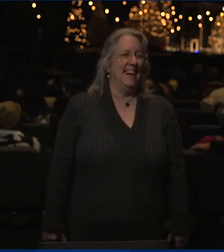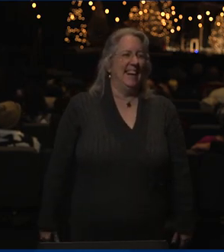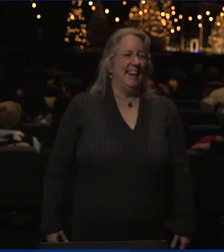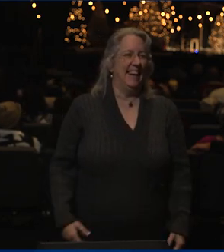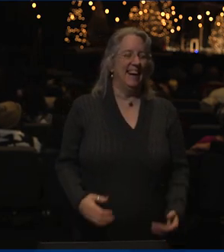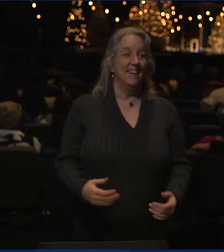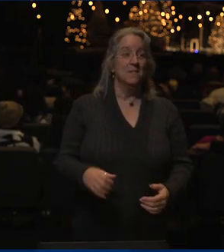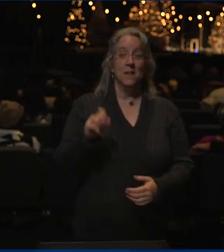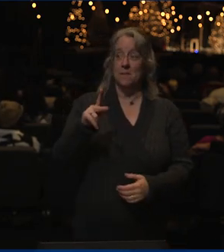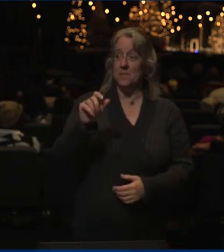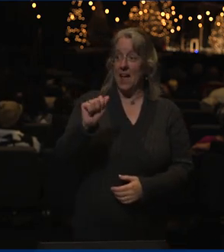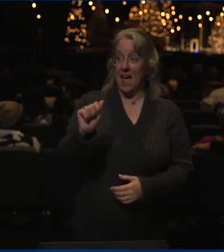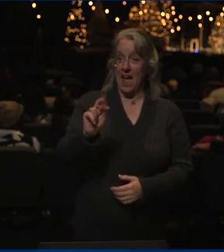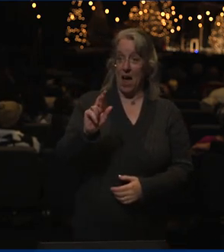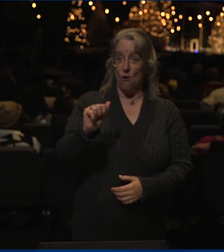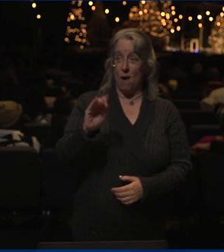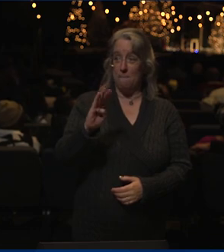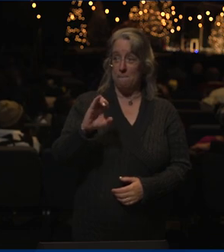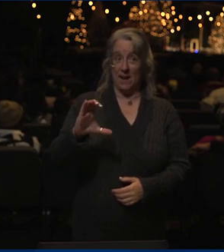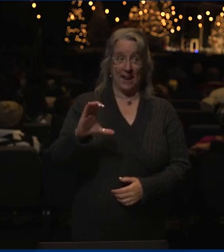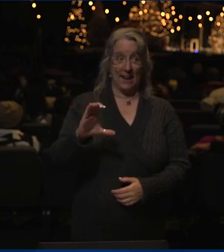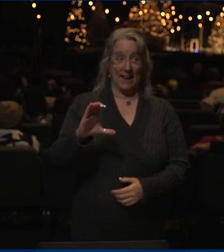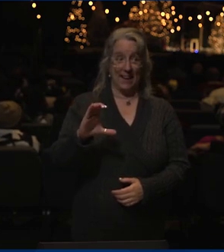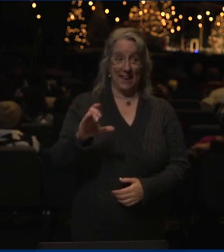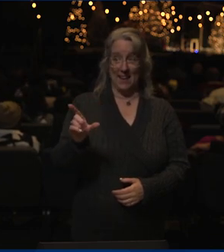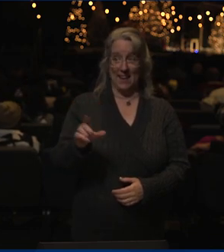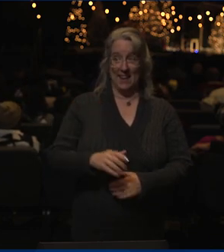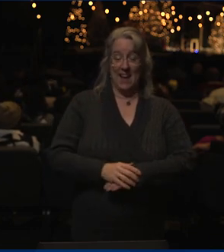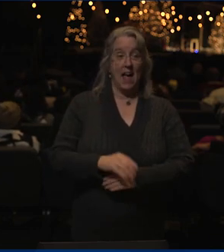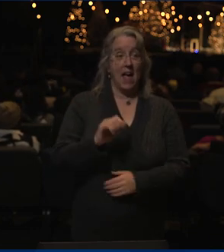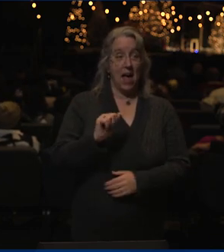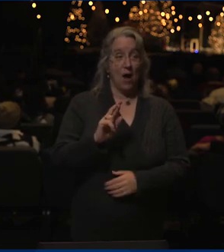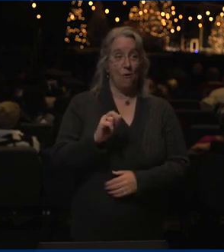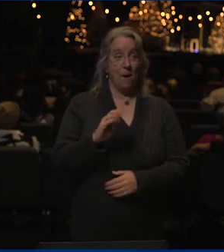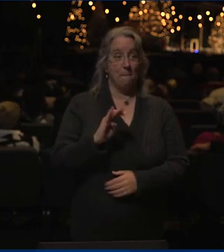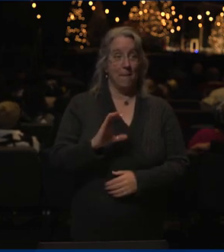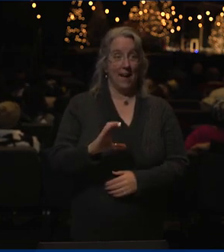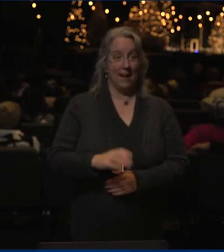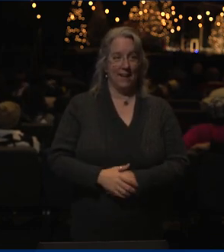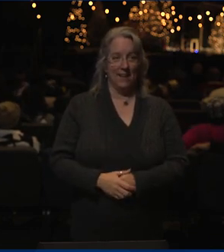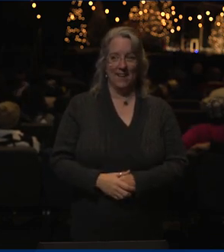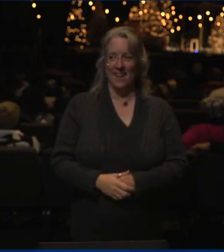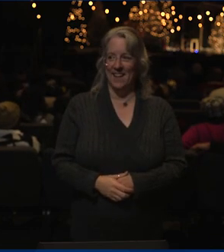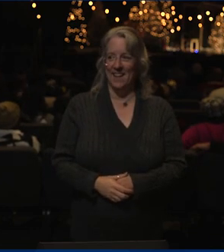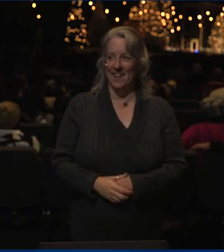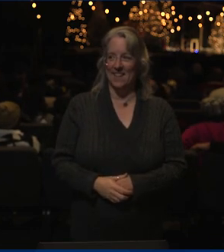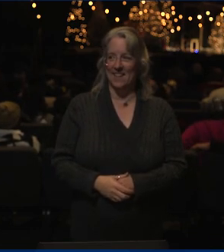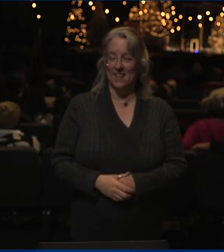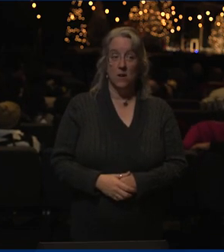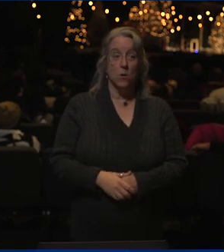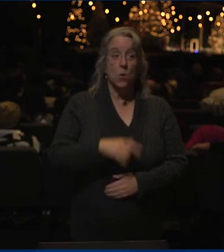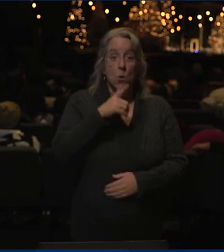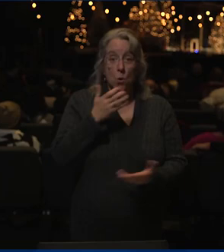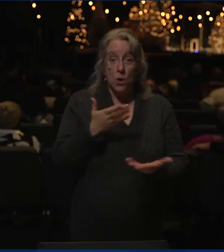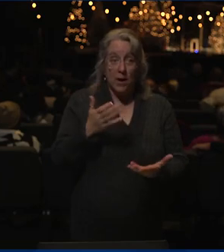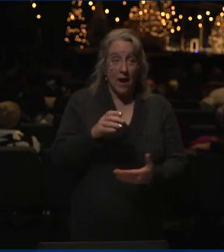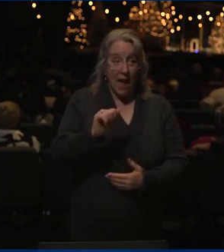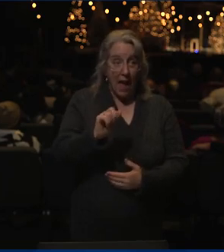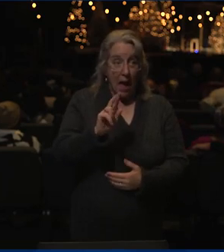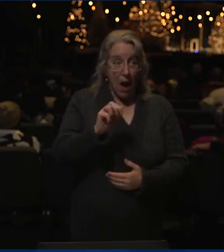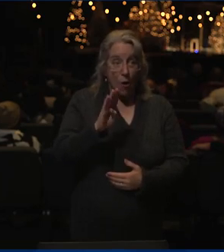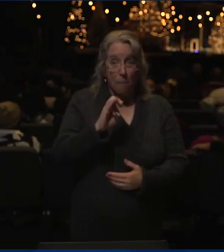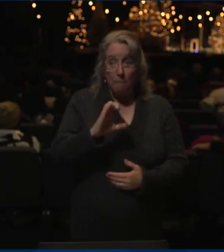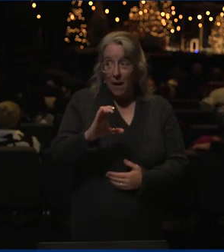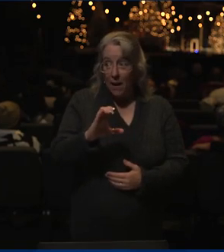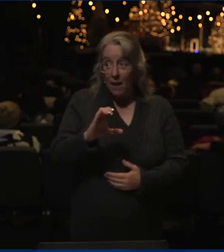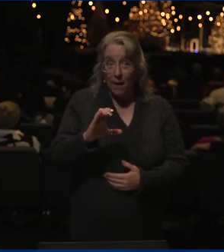about Arabic speakers? We have many Arabic speakers in our church. And in Arabic, who here speaks Arabic? I'm looking at an